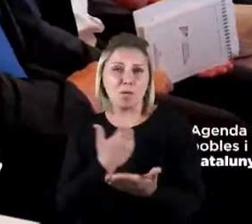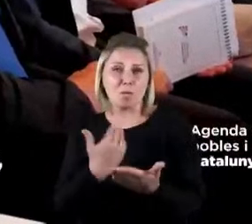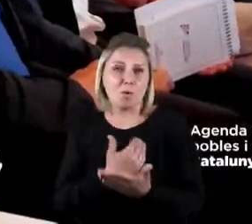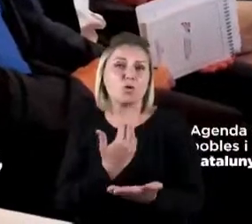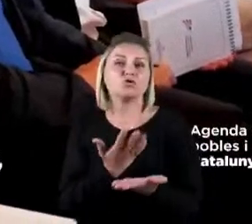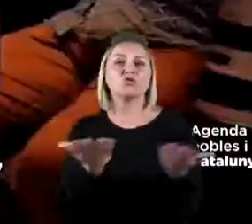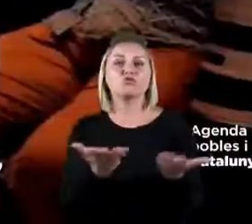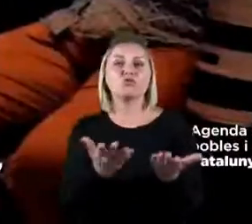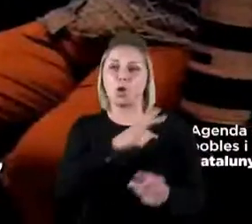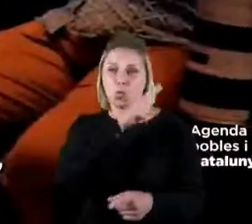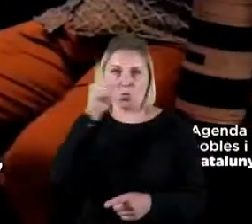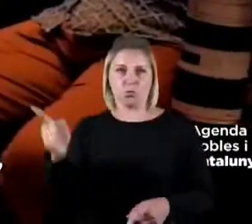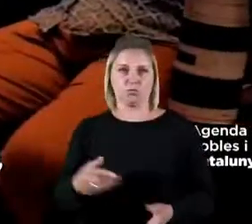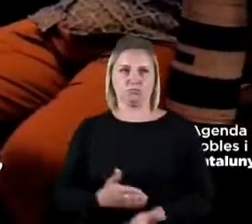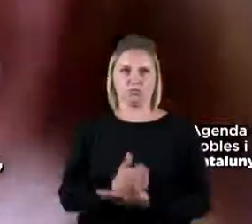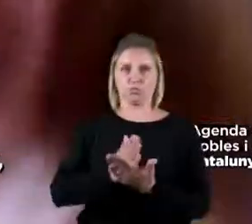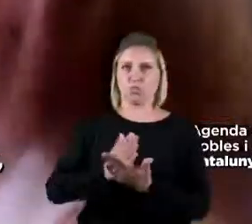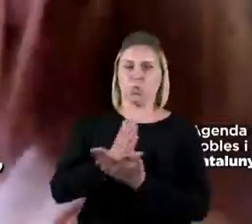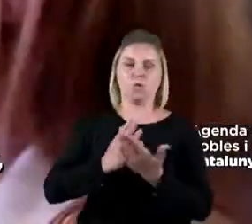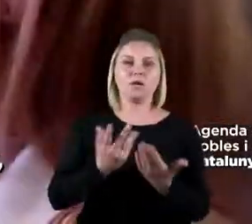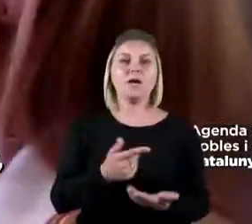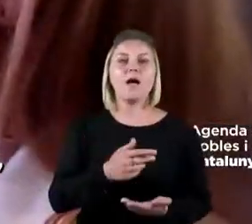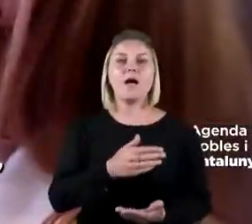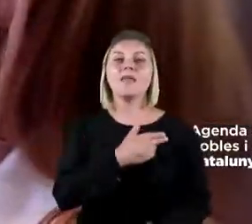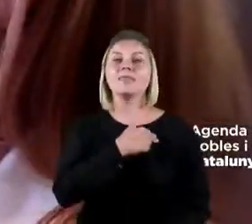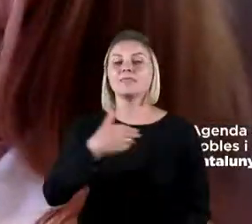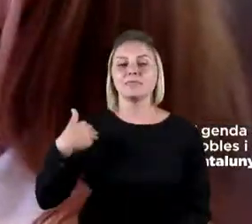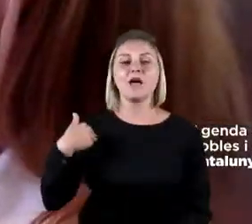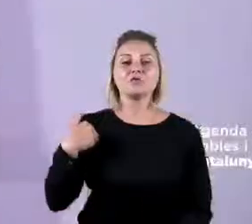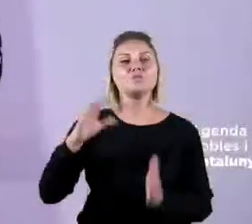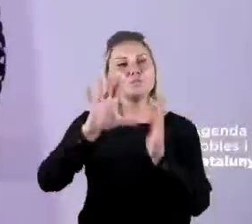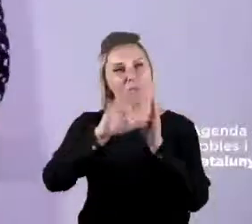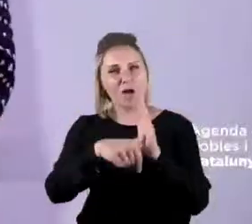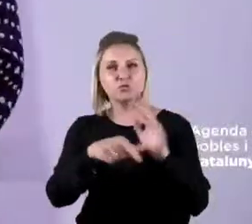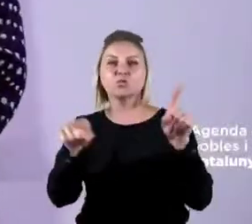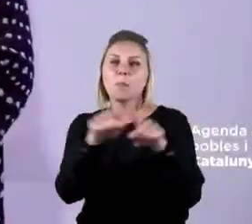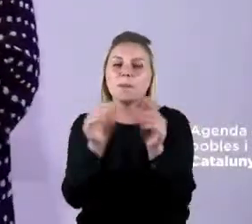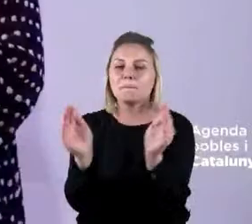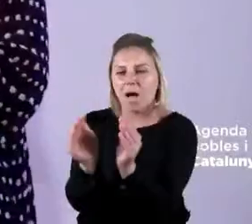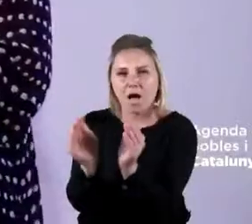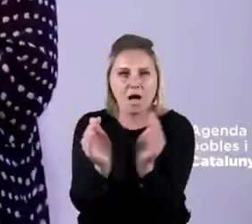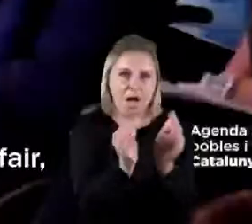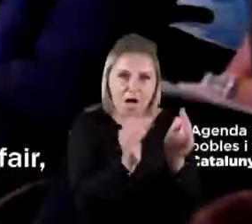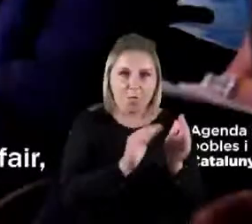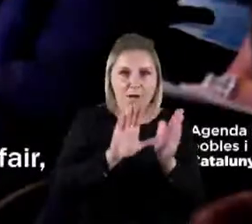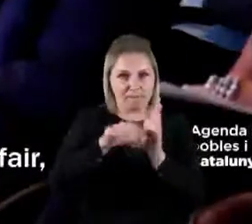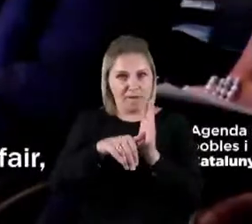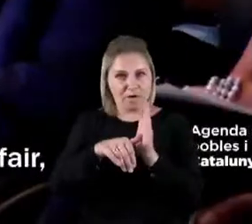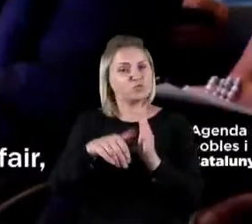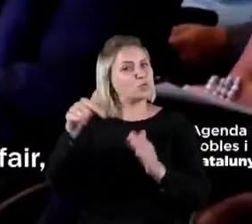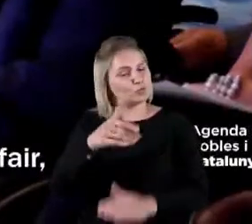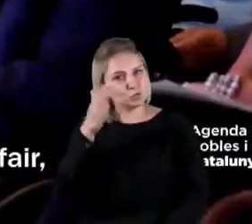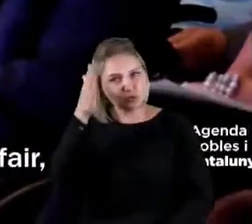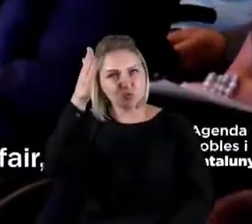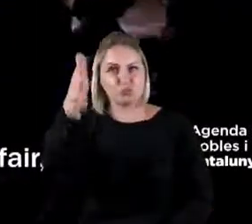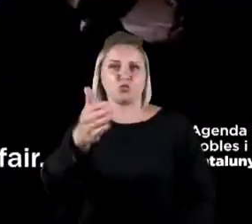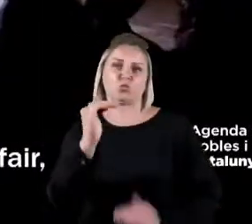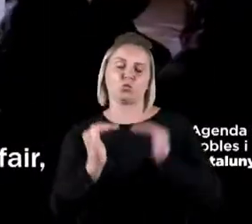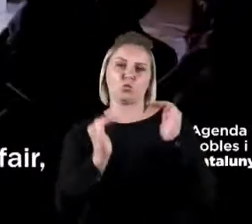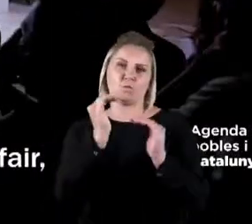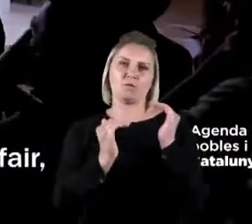is, at the services of people, our cities and little towns must